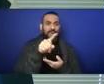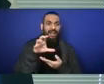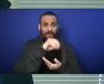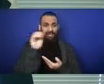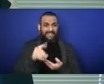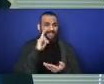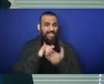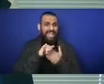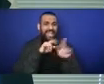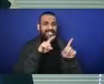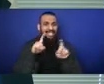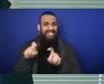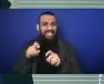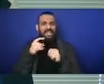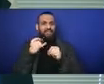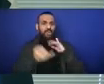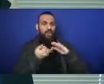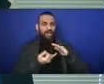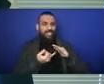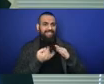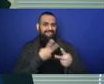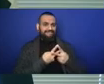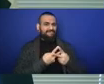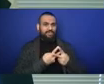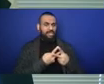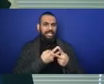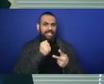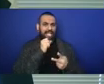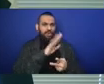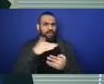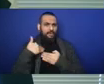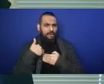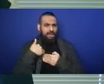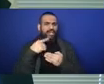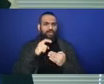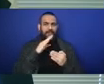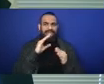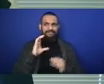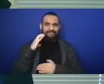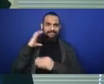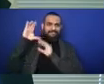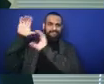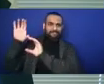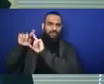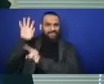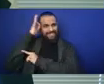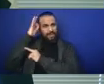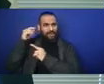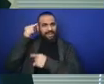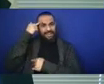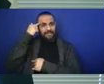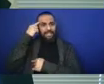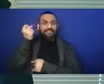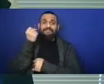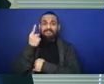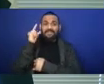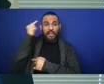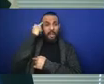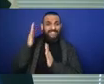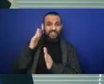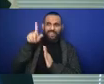number two, that we keep the community safe. Unfortunately, Governor Greg Abbott has decided to stand